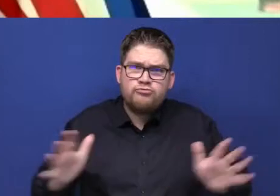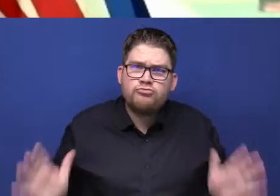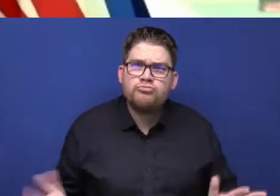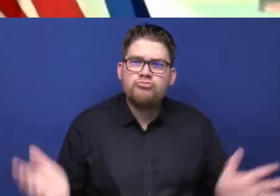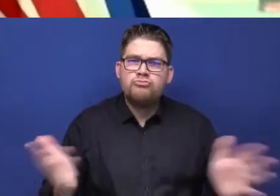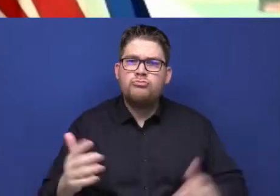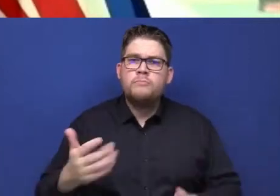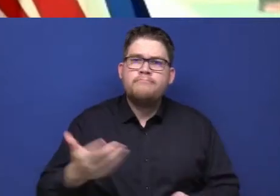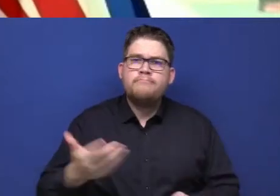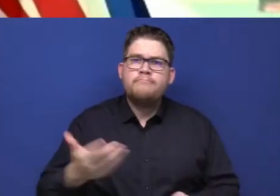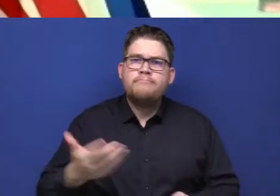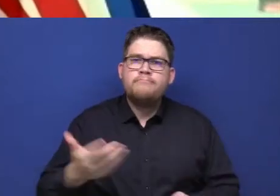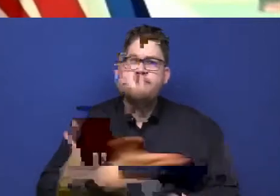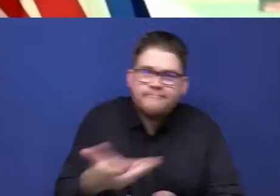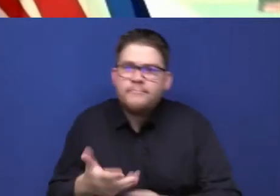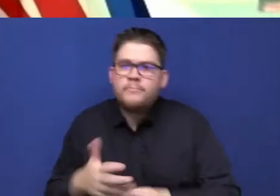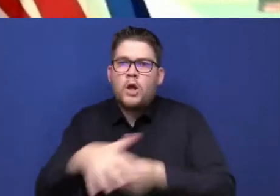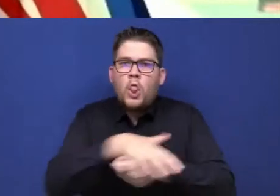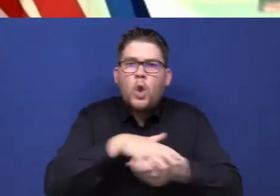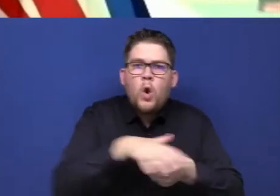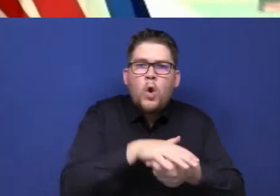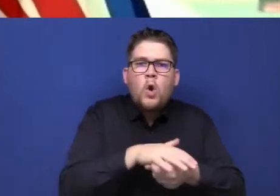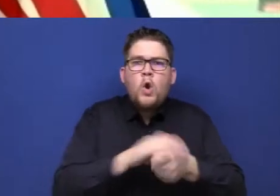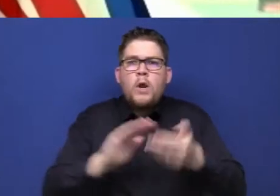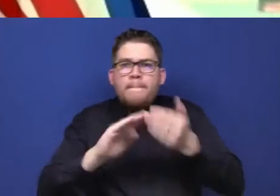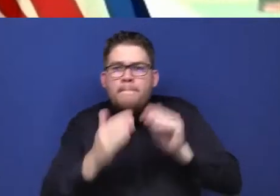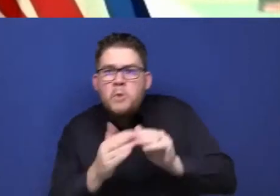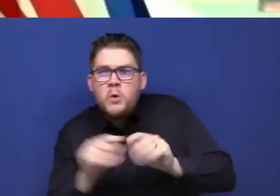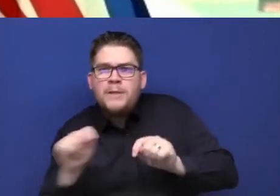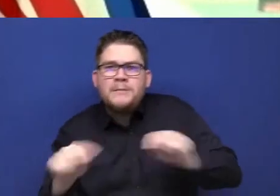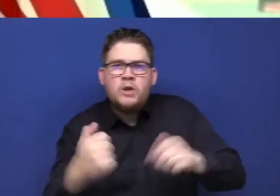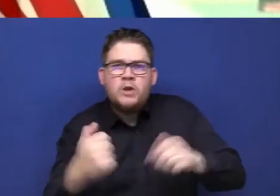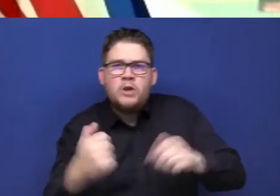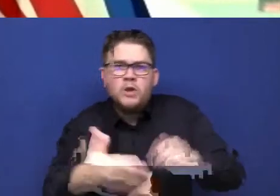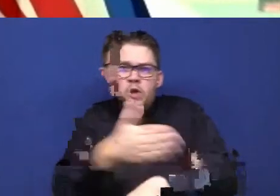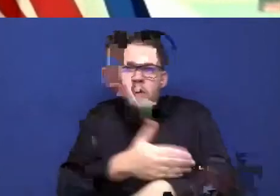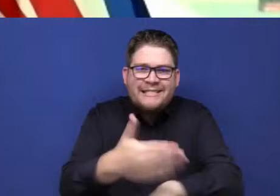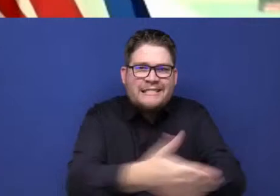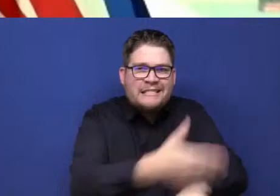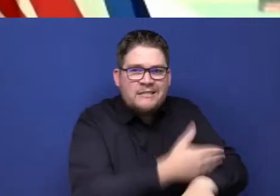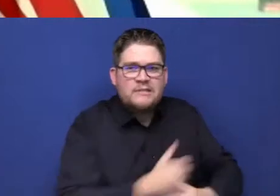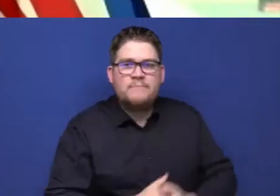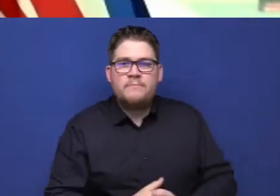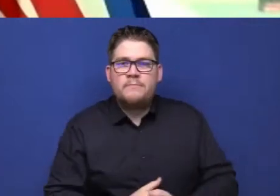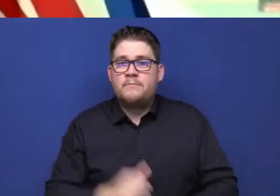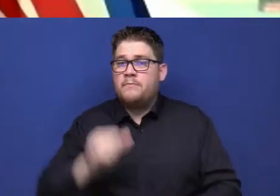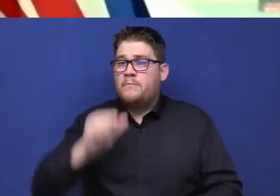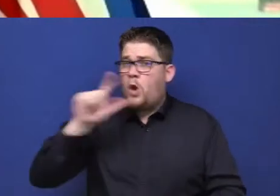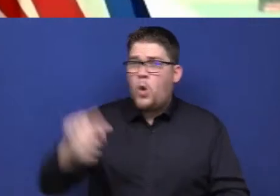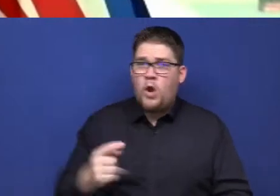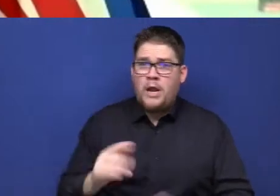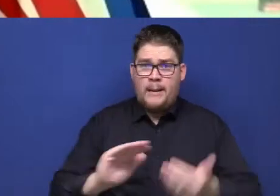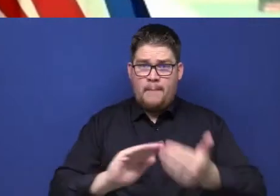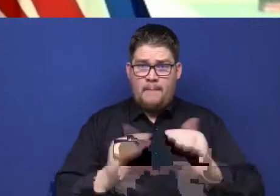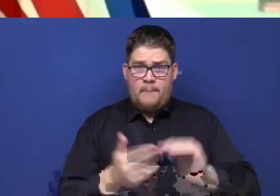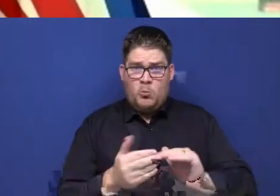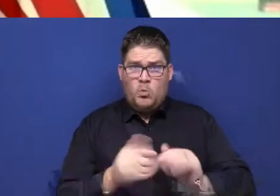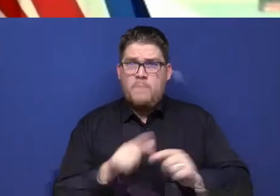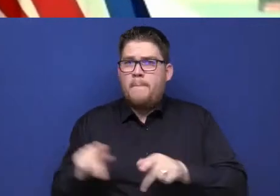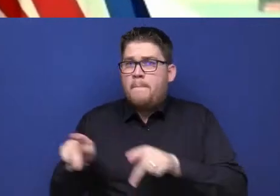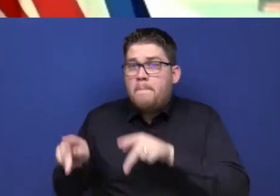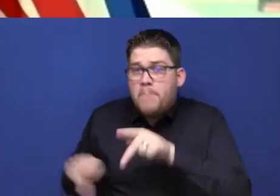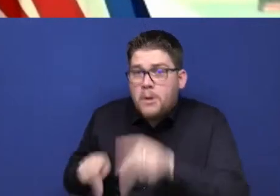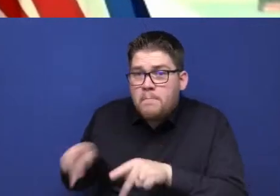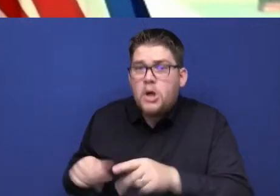and recreational cabin owners as well. There's a lot of information at Fire Smart BC on how you can do that, but that is very much